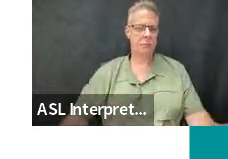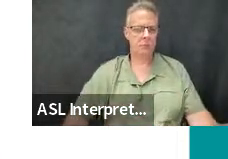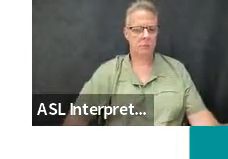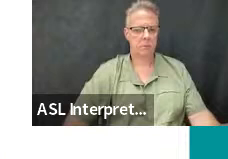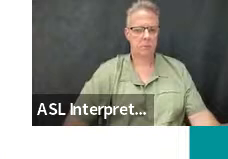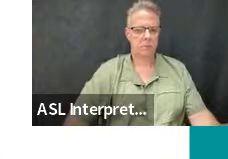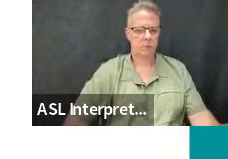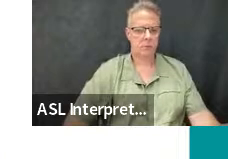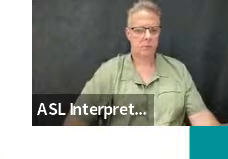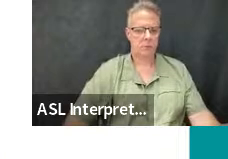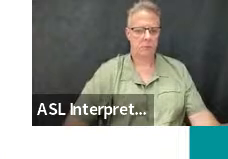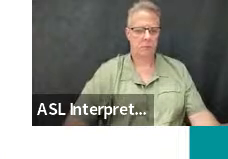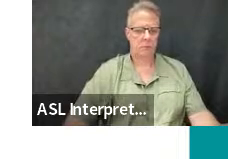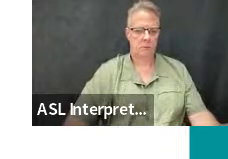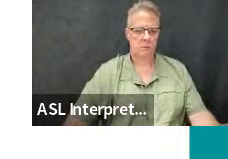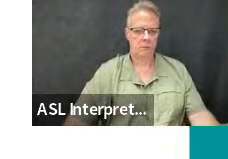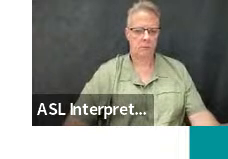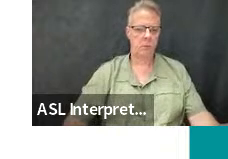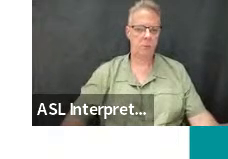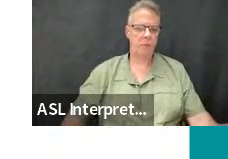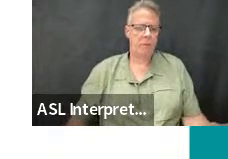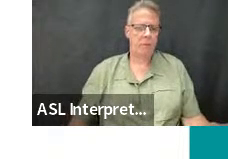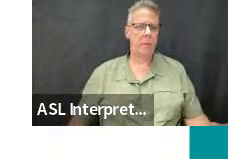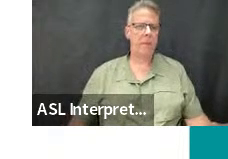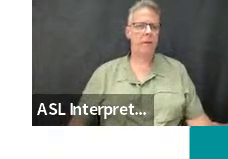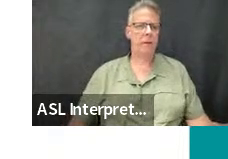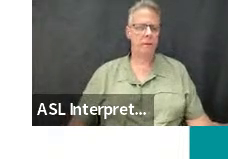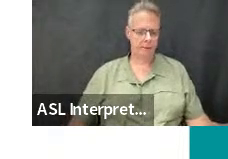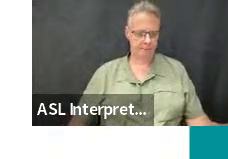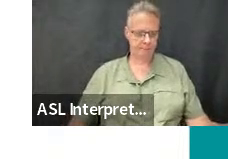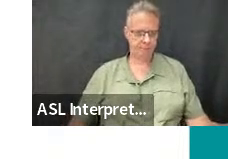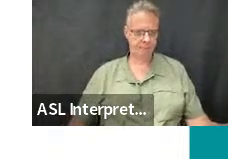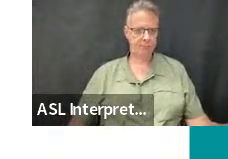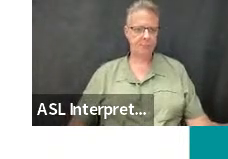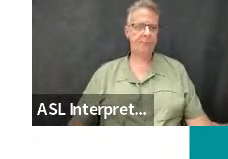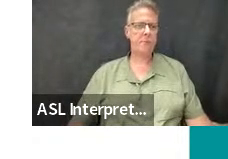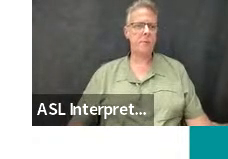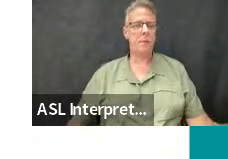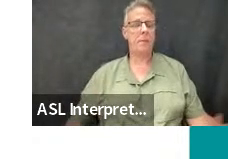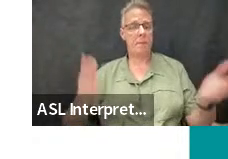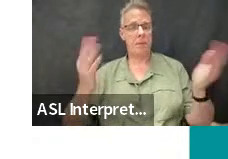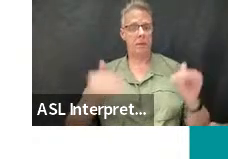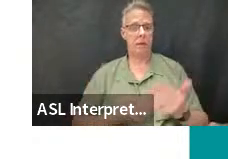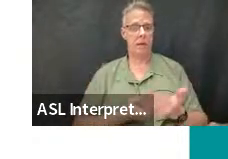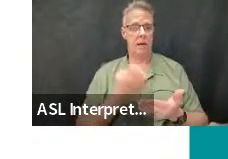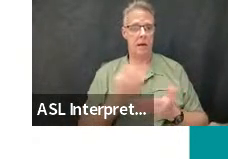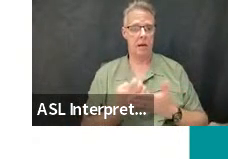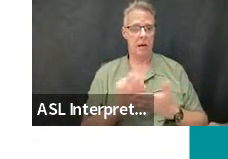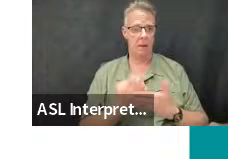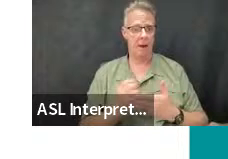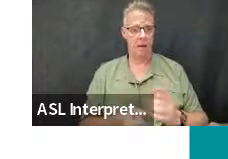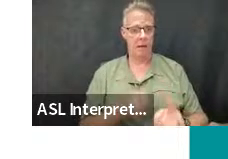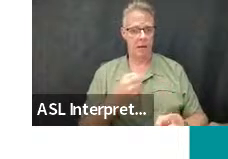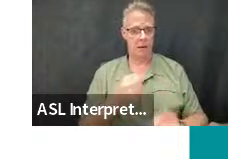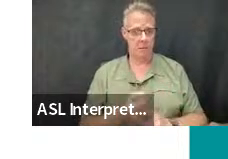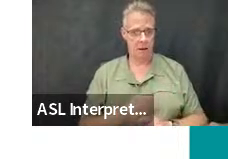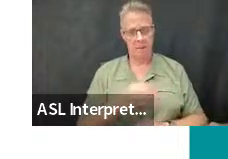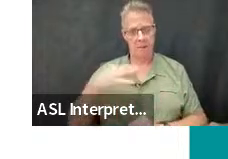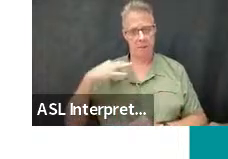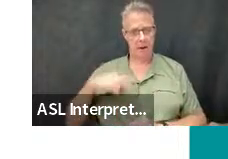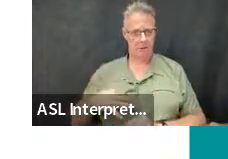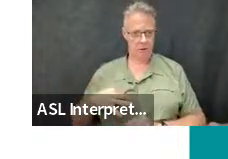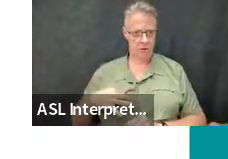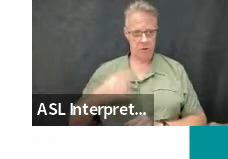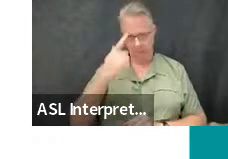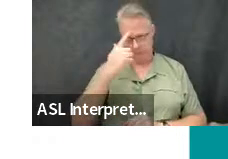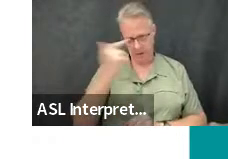We go to the next slide, please. We'll move into economic activity impacts and benefits as a